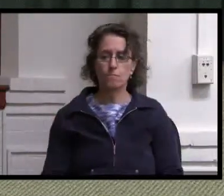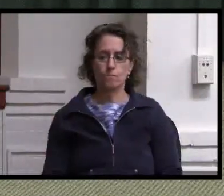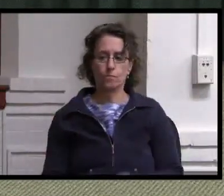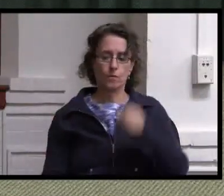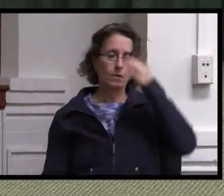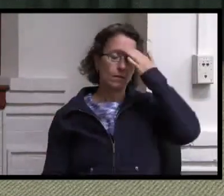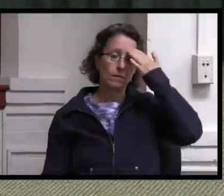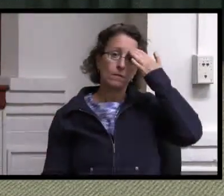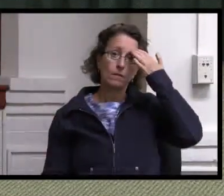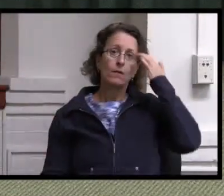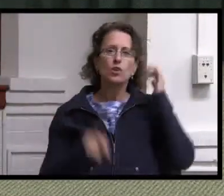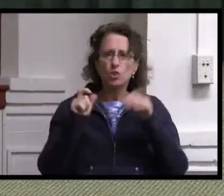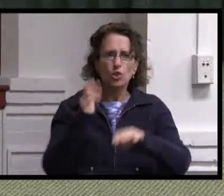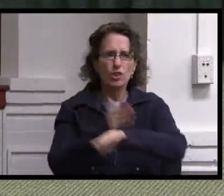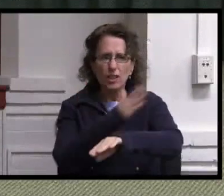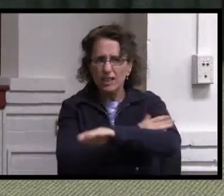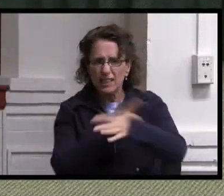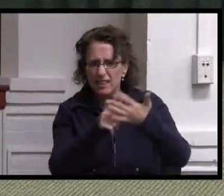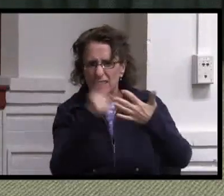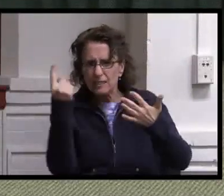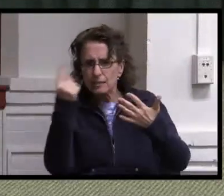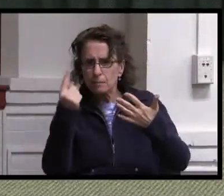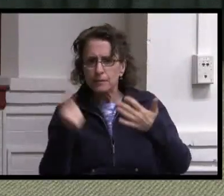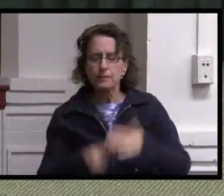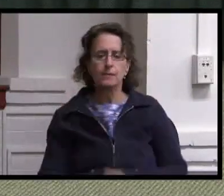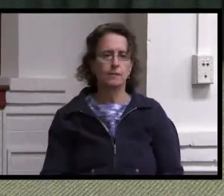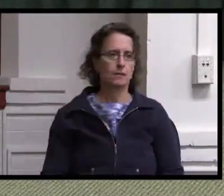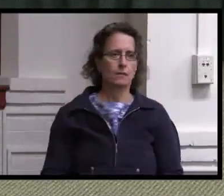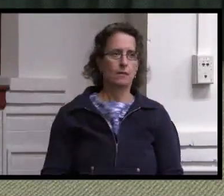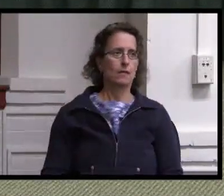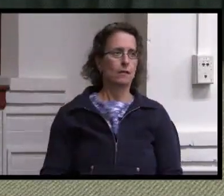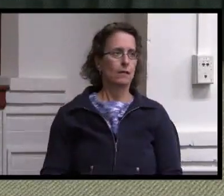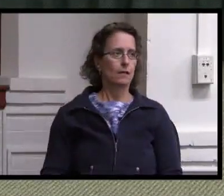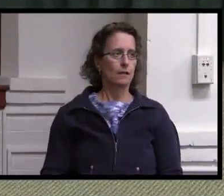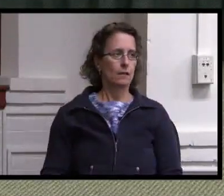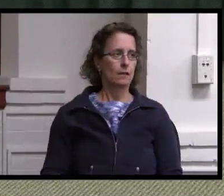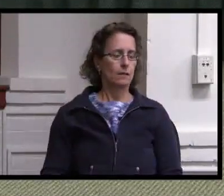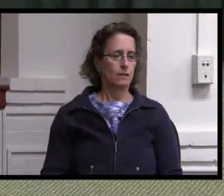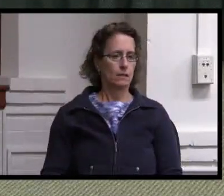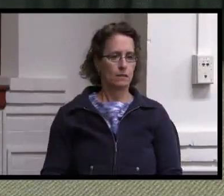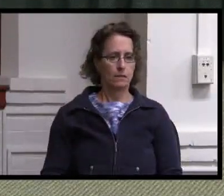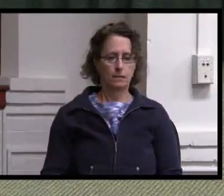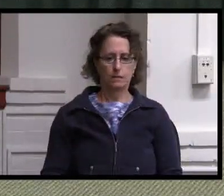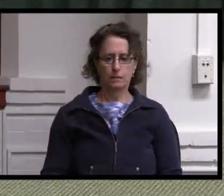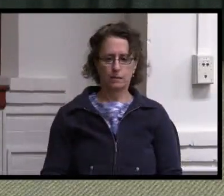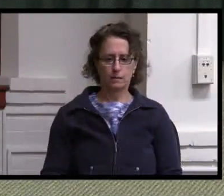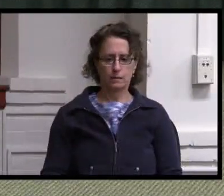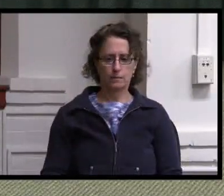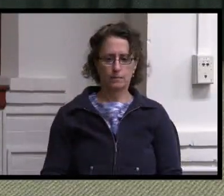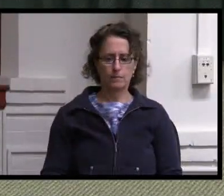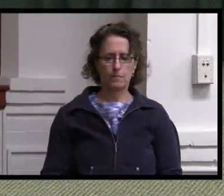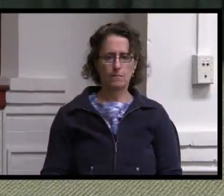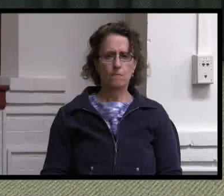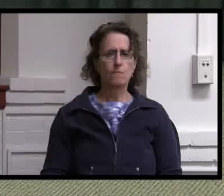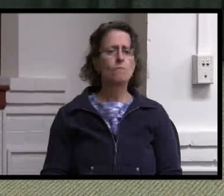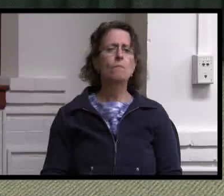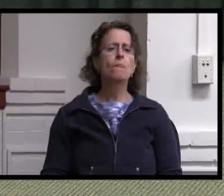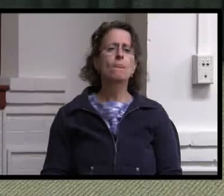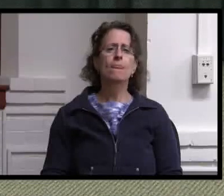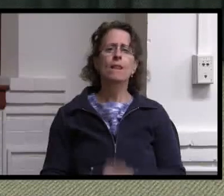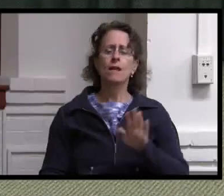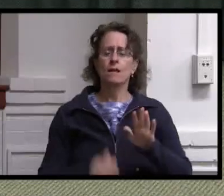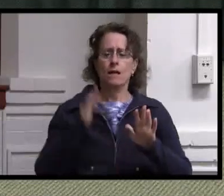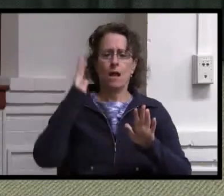think we should be doing better on? I mean, I guess that's the ultimate question, is how do we feel? Well, no, I know that this is going to take a while, but the pilot